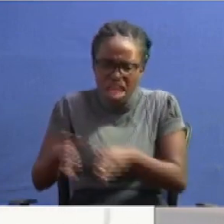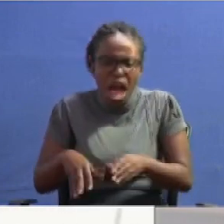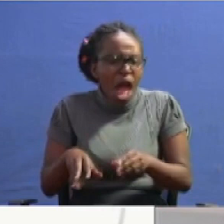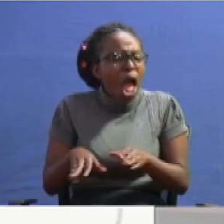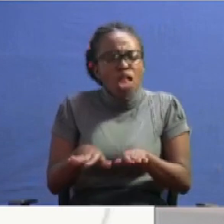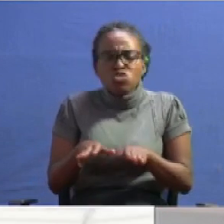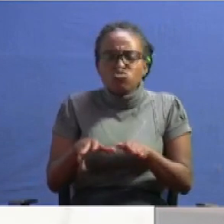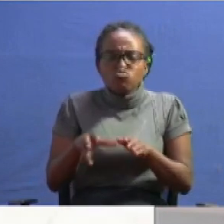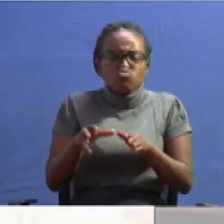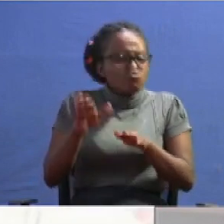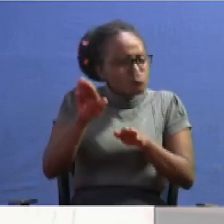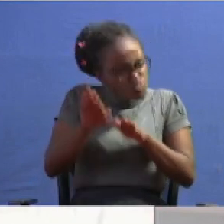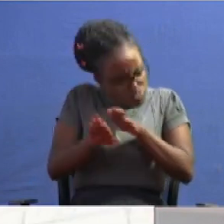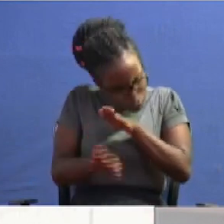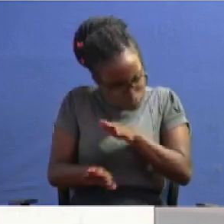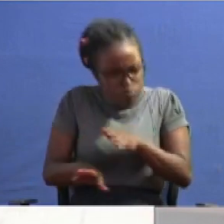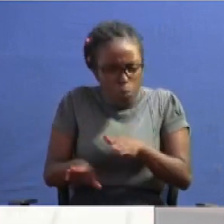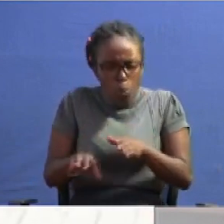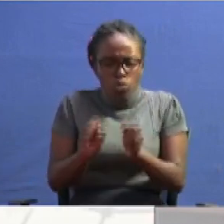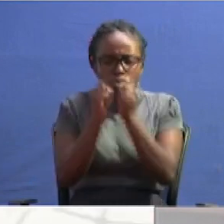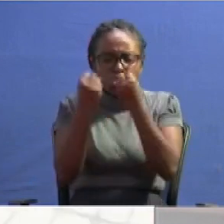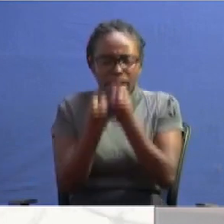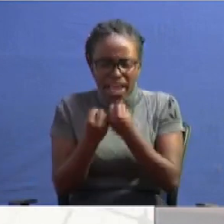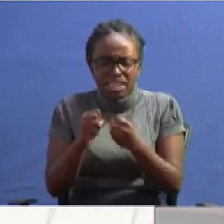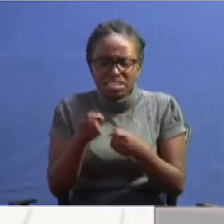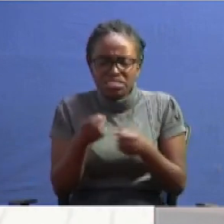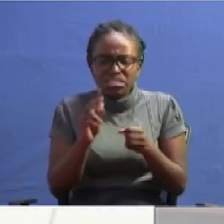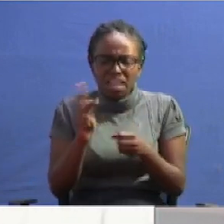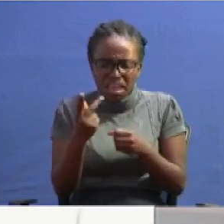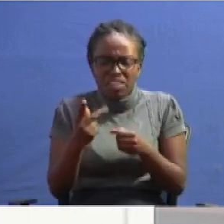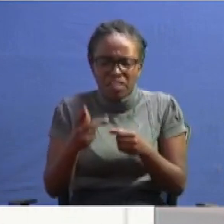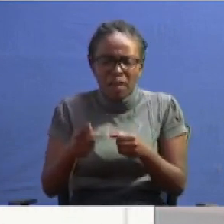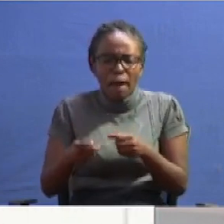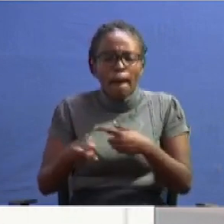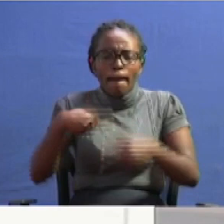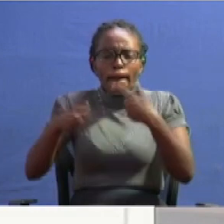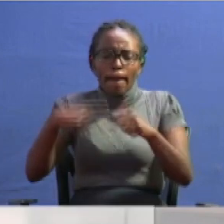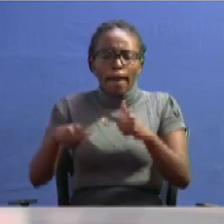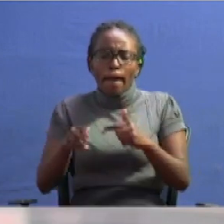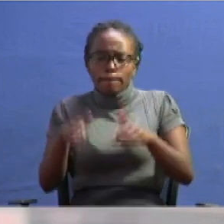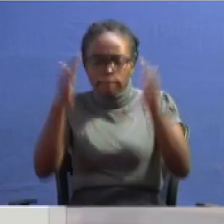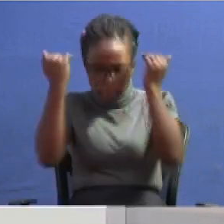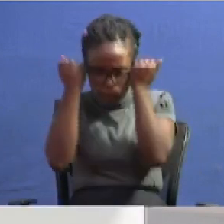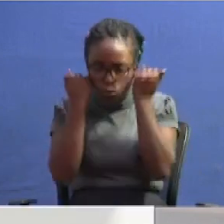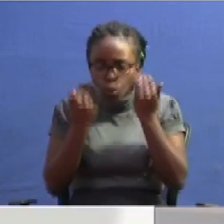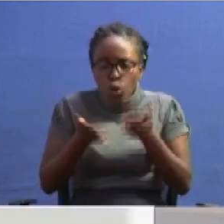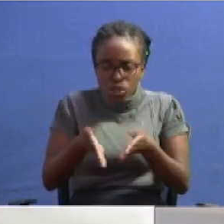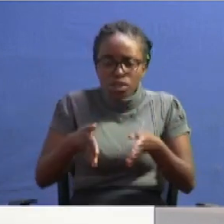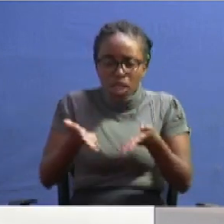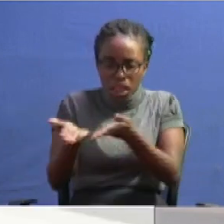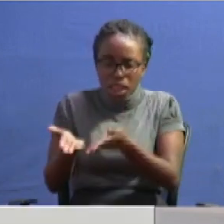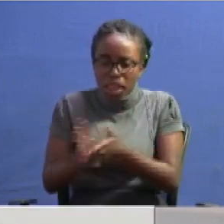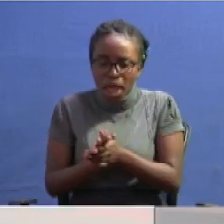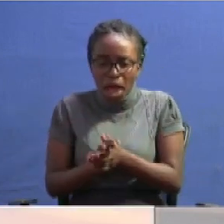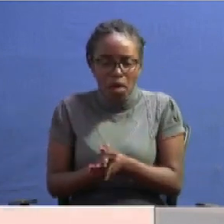of Kenya demands Linturi to return to court and provide a full count of what exactly caused